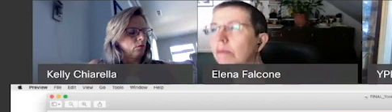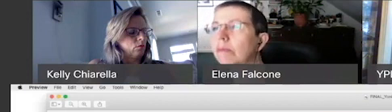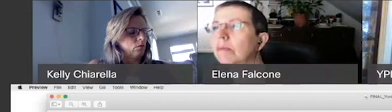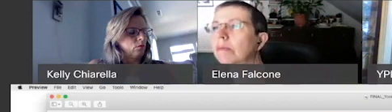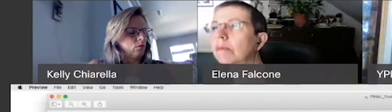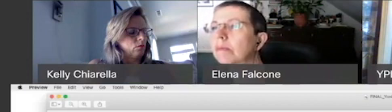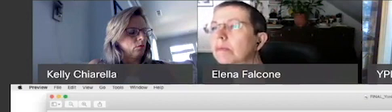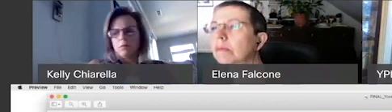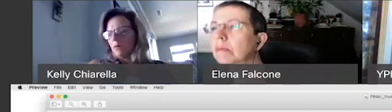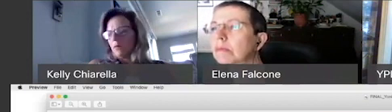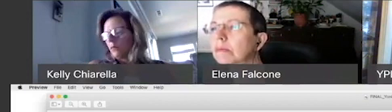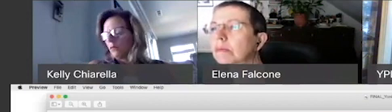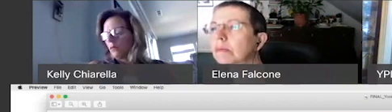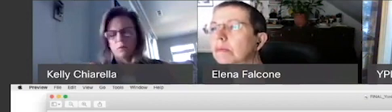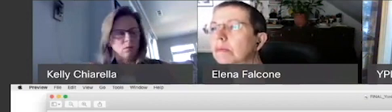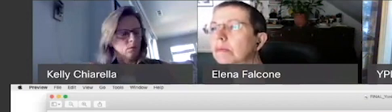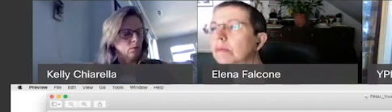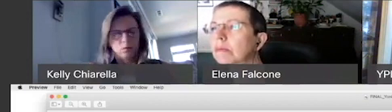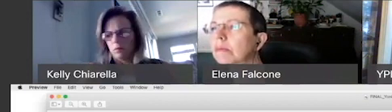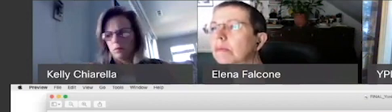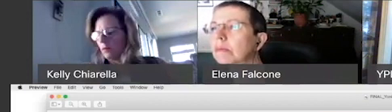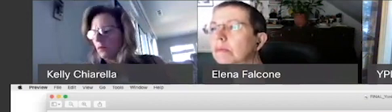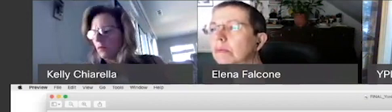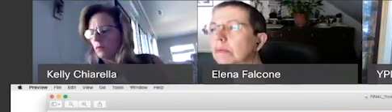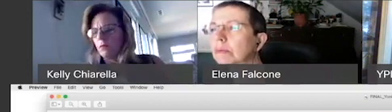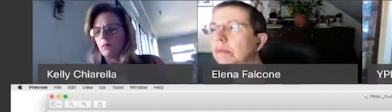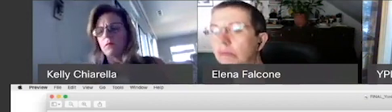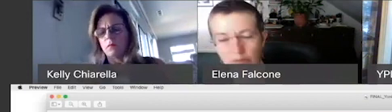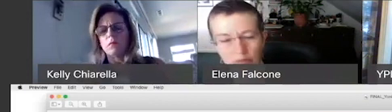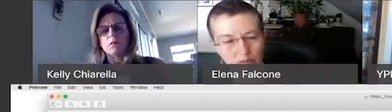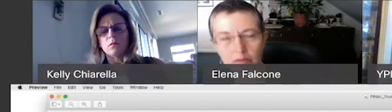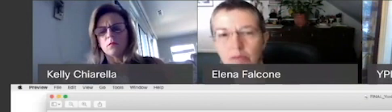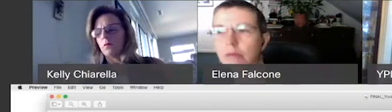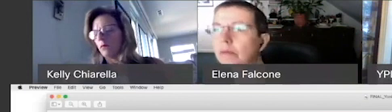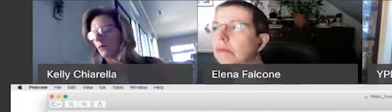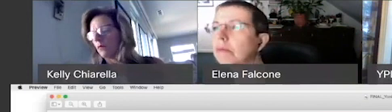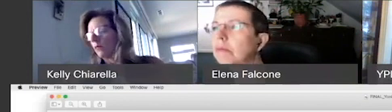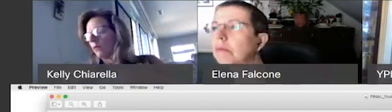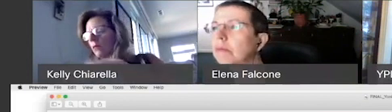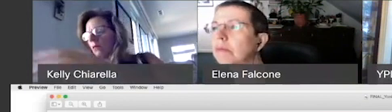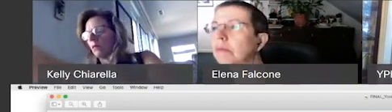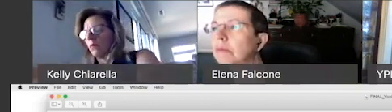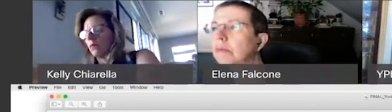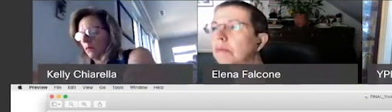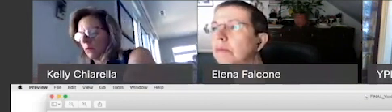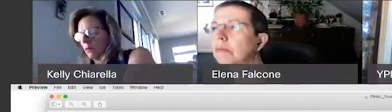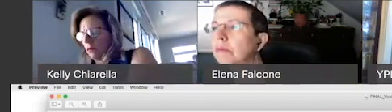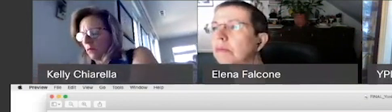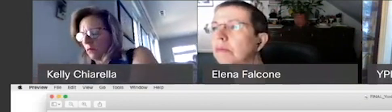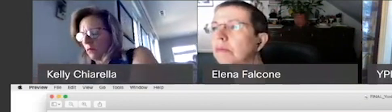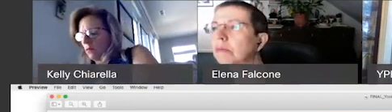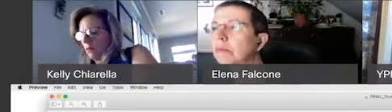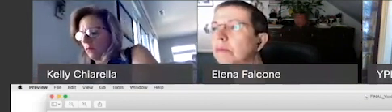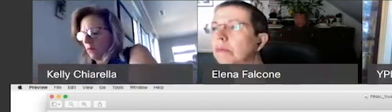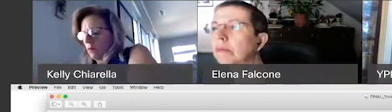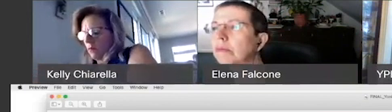that we've been getting dozens and dozens of calls. I know the Yonkers Office for the Aging has as well, from people who have received debit cards in the mail and are afraid, this is a